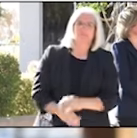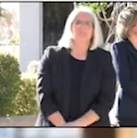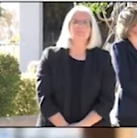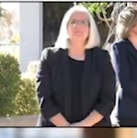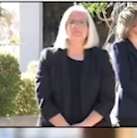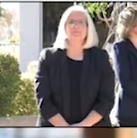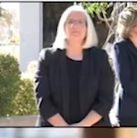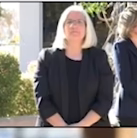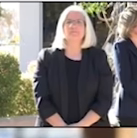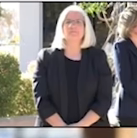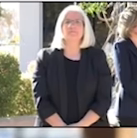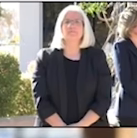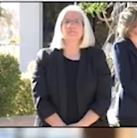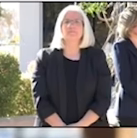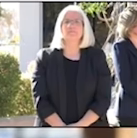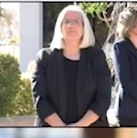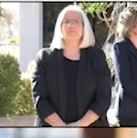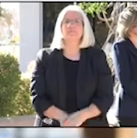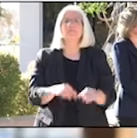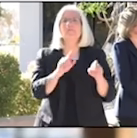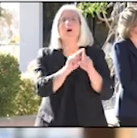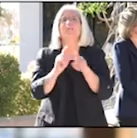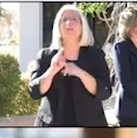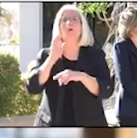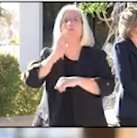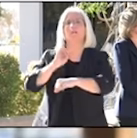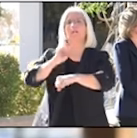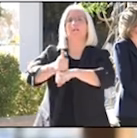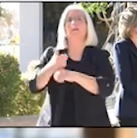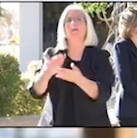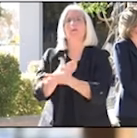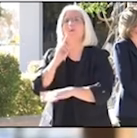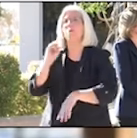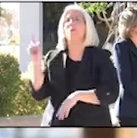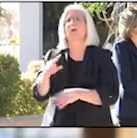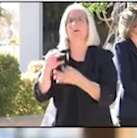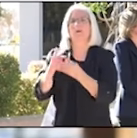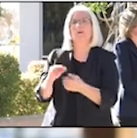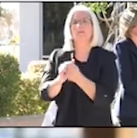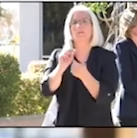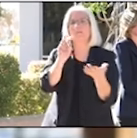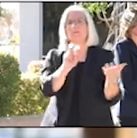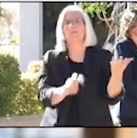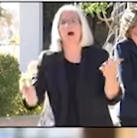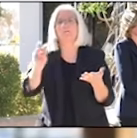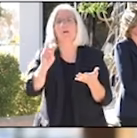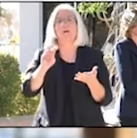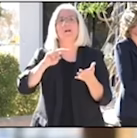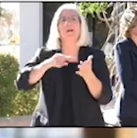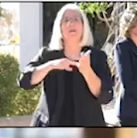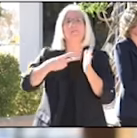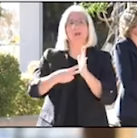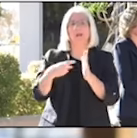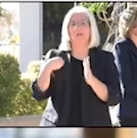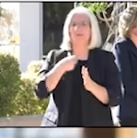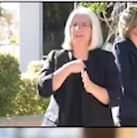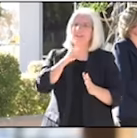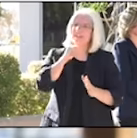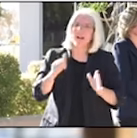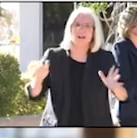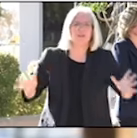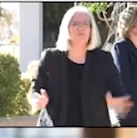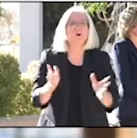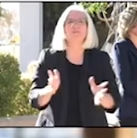mandatory directive related to travel that discourages any leisure or non-essential travel